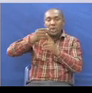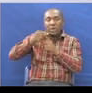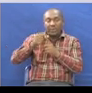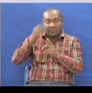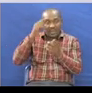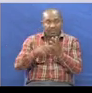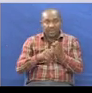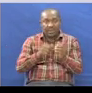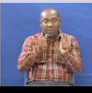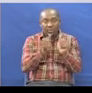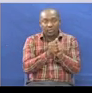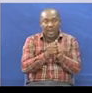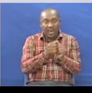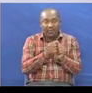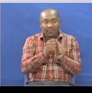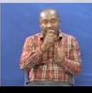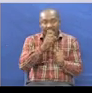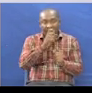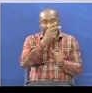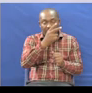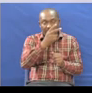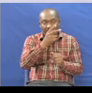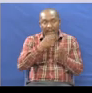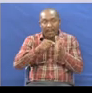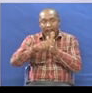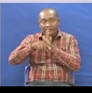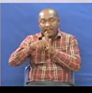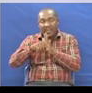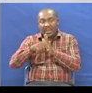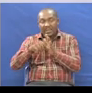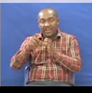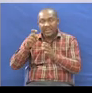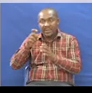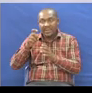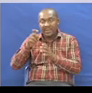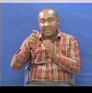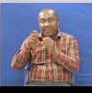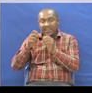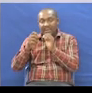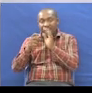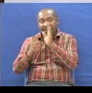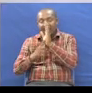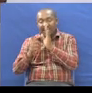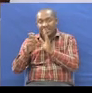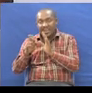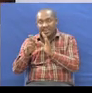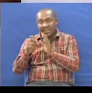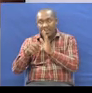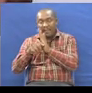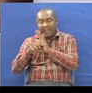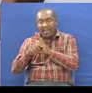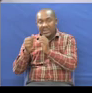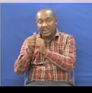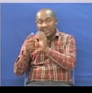12x squared. Instead of writing 22 there, you write it minus 6x minus 16x plus